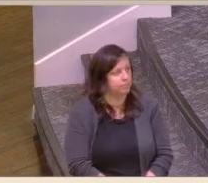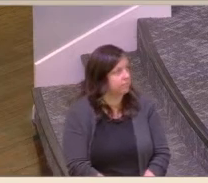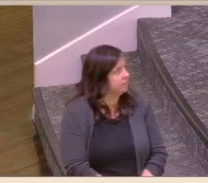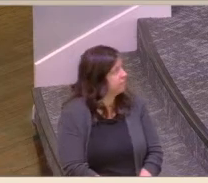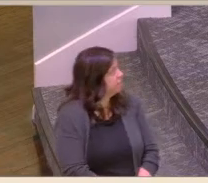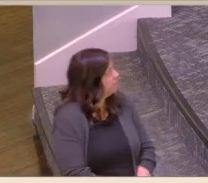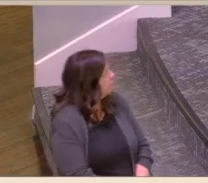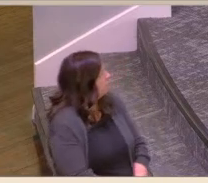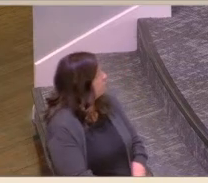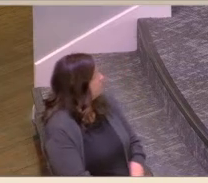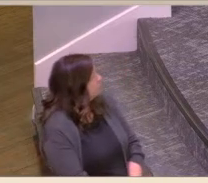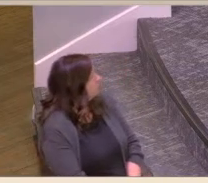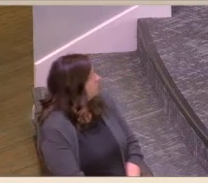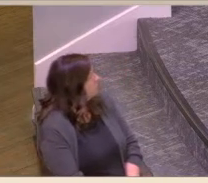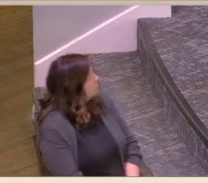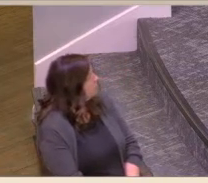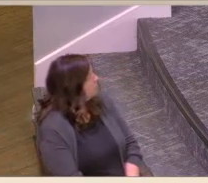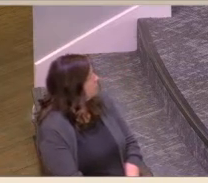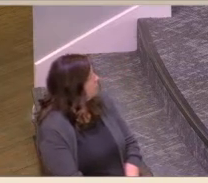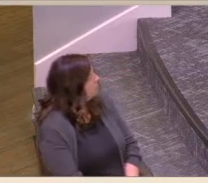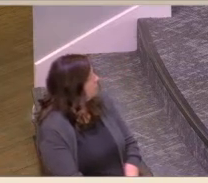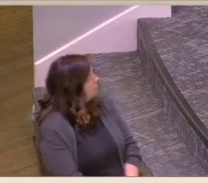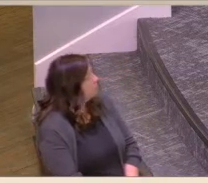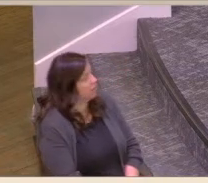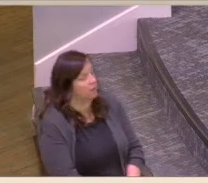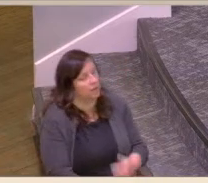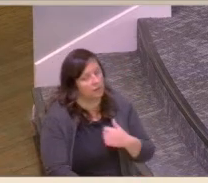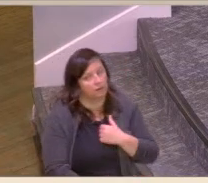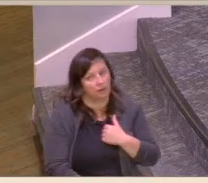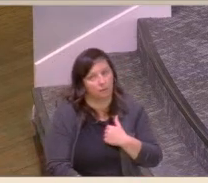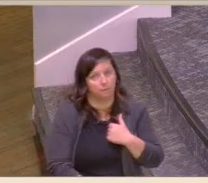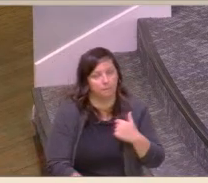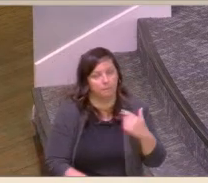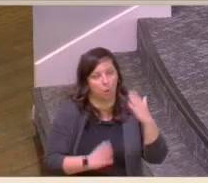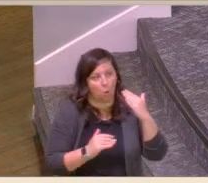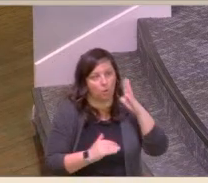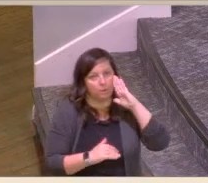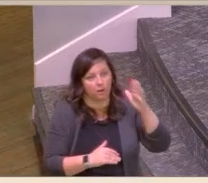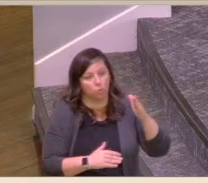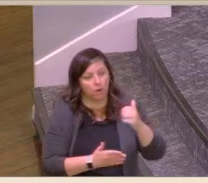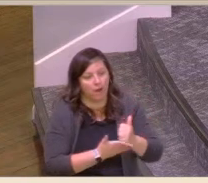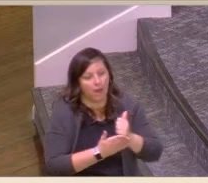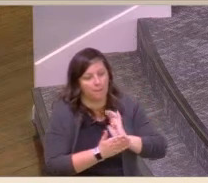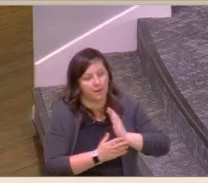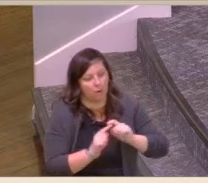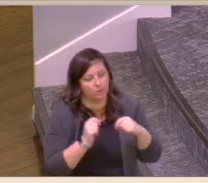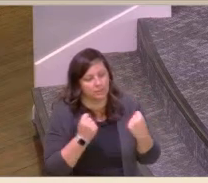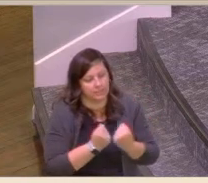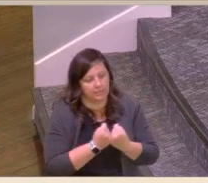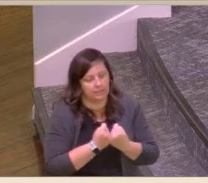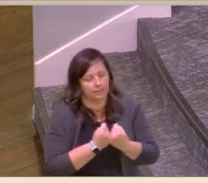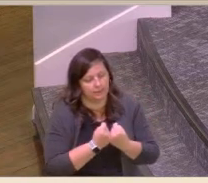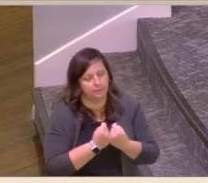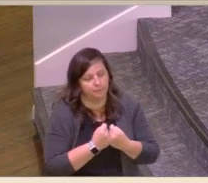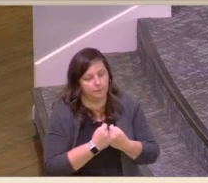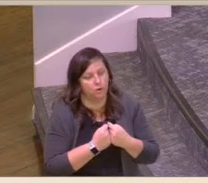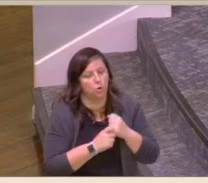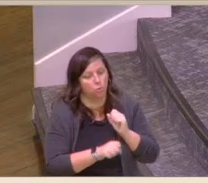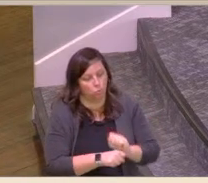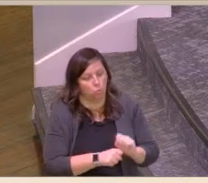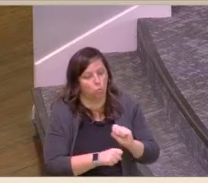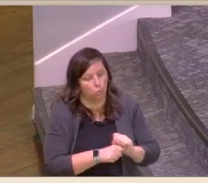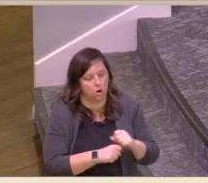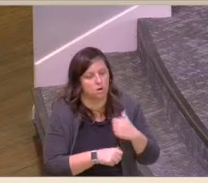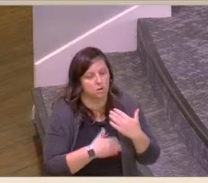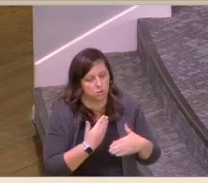And I'm hopeful that it will help our team as we work through thinking about the